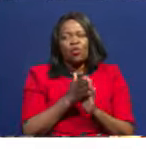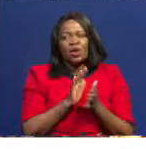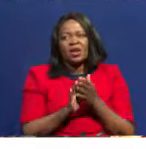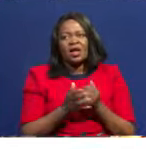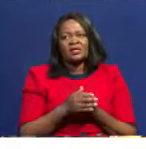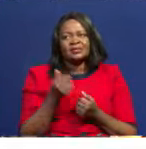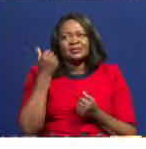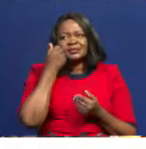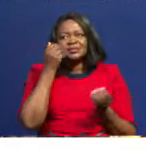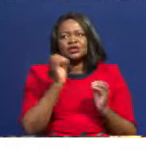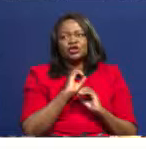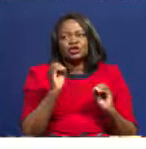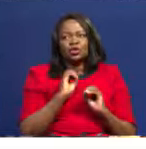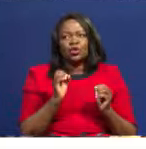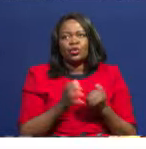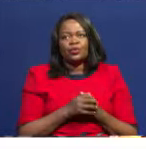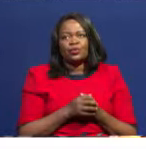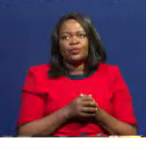Akua mgonjwa,